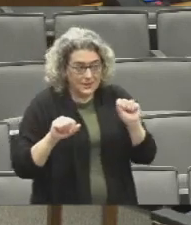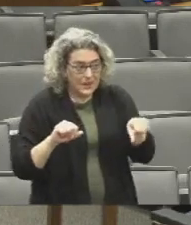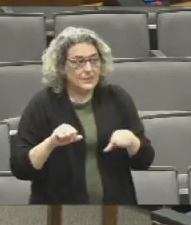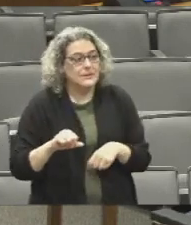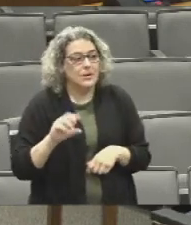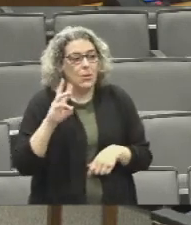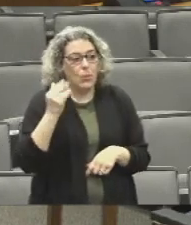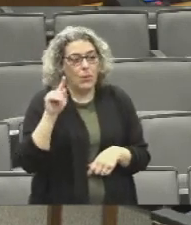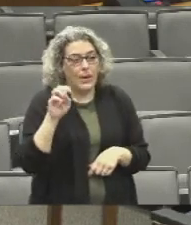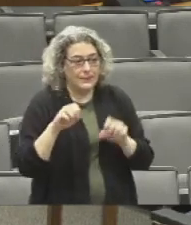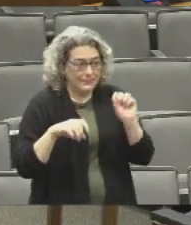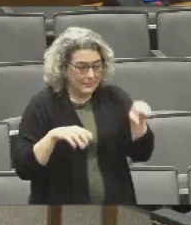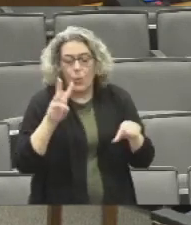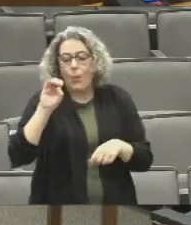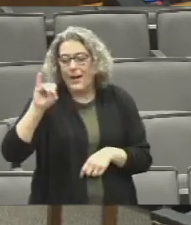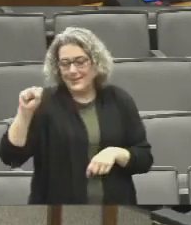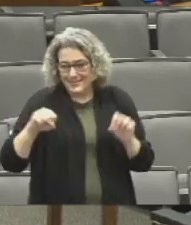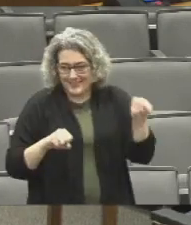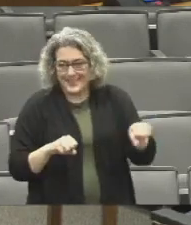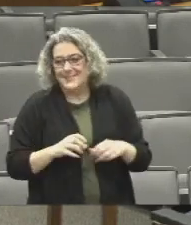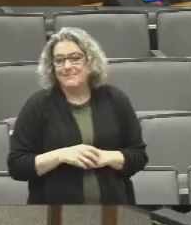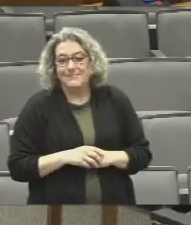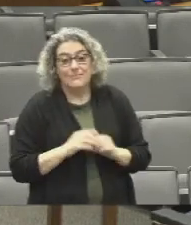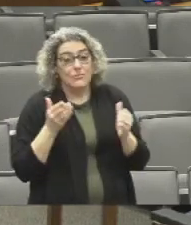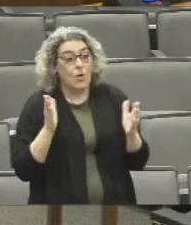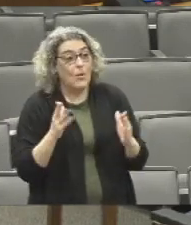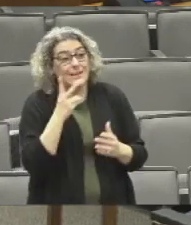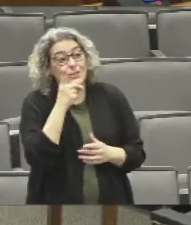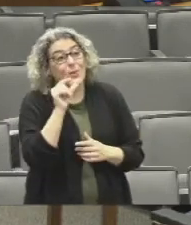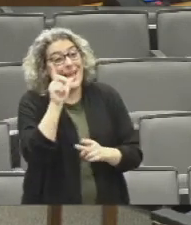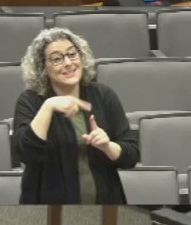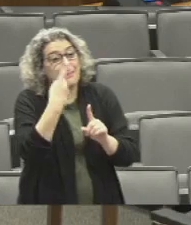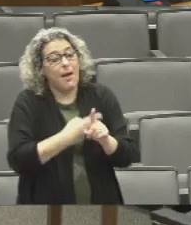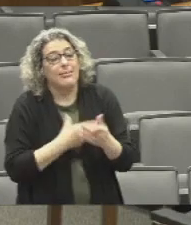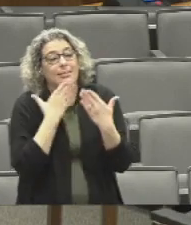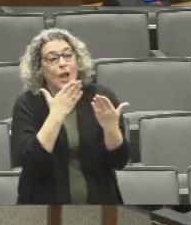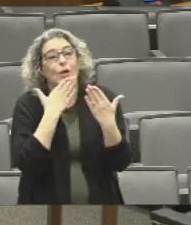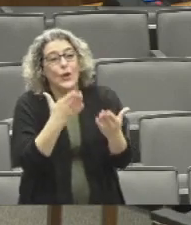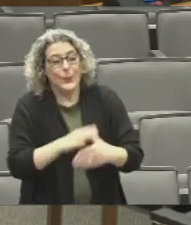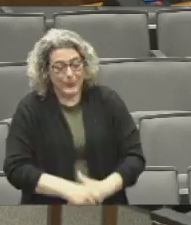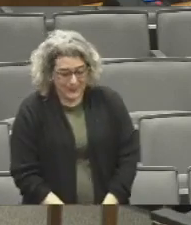Weiss. Yes. All right. See you all next month. Thank you.